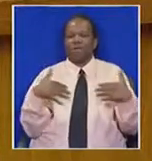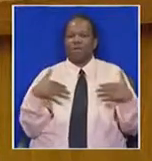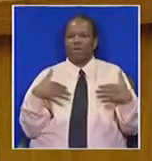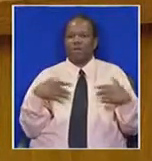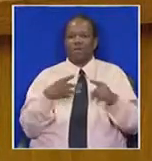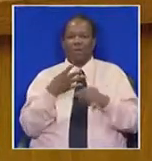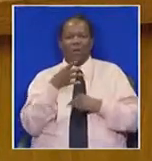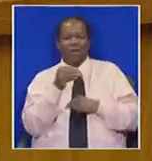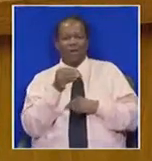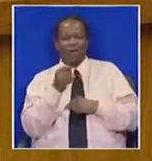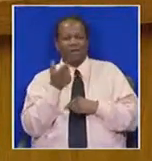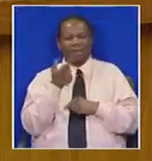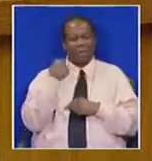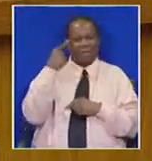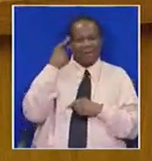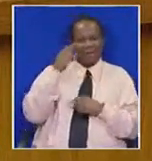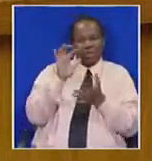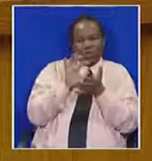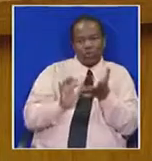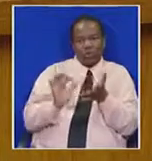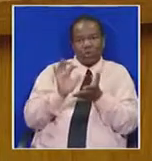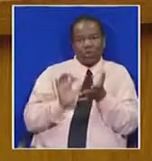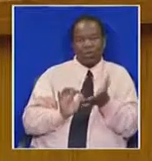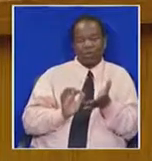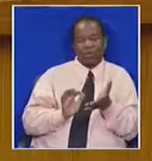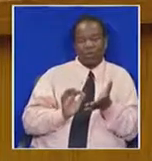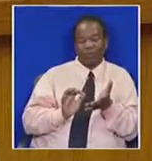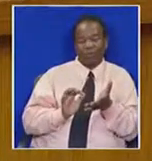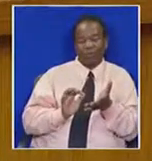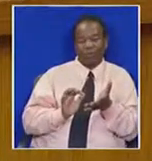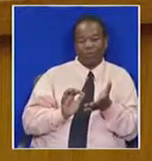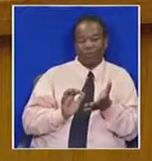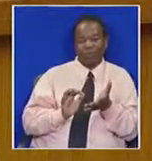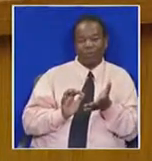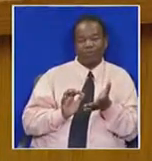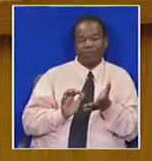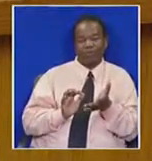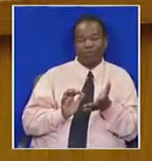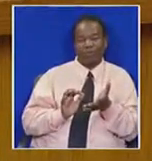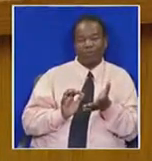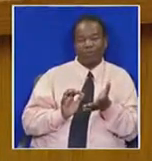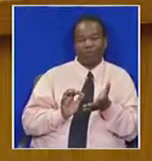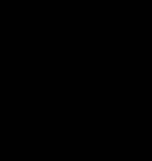maatskappy geloods het. Praat van gogga maak vir baba bang. Die achtbare